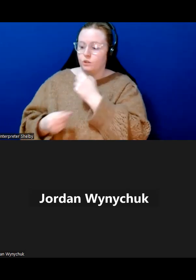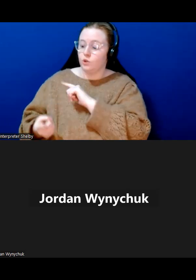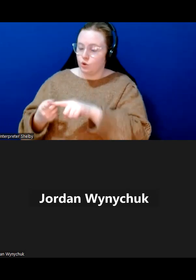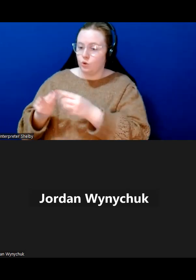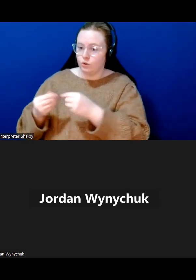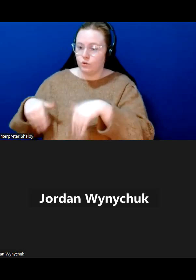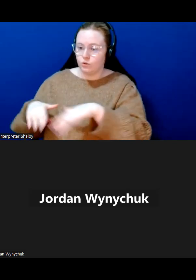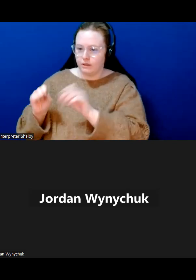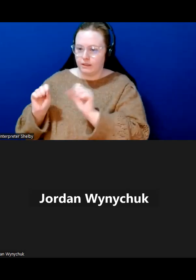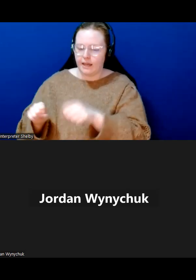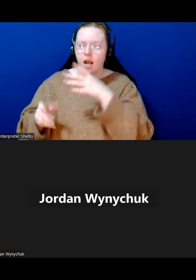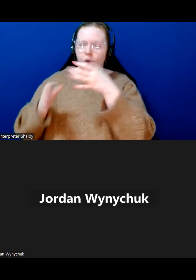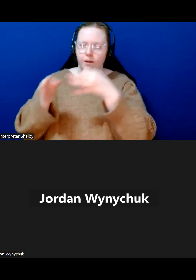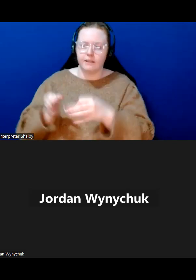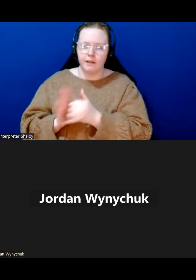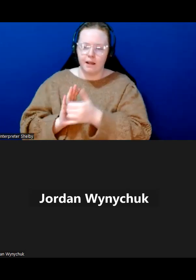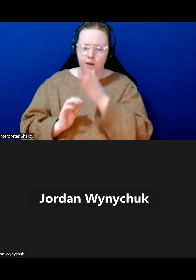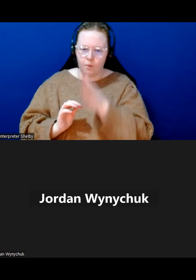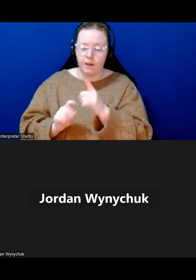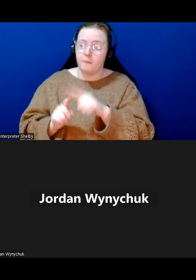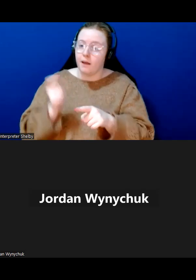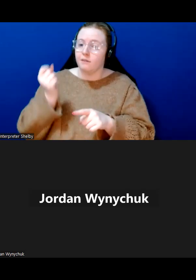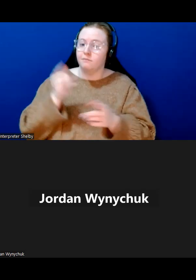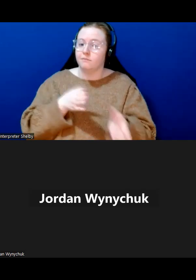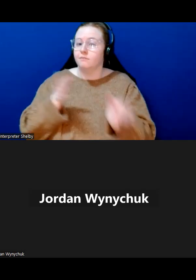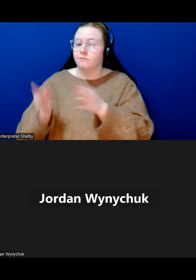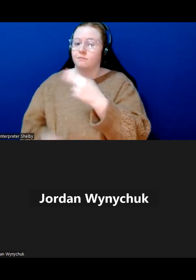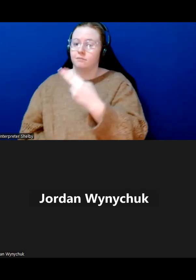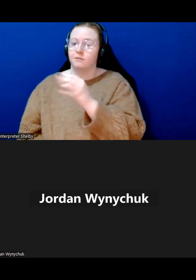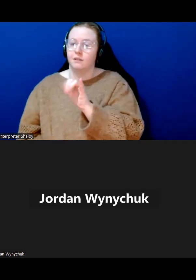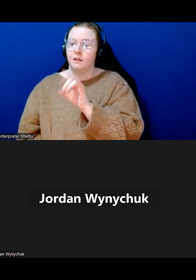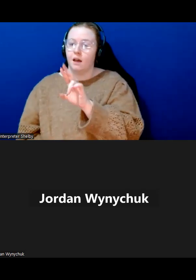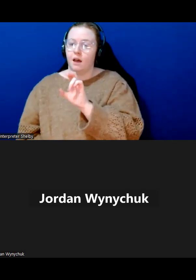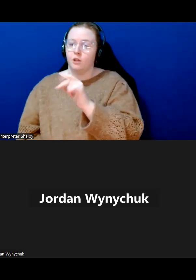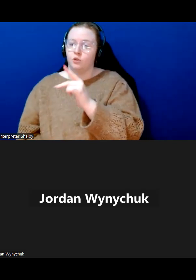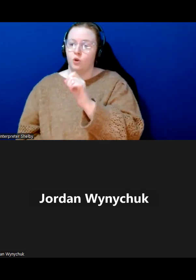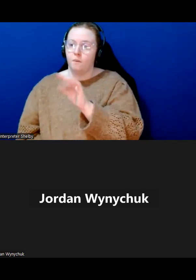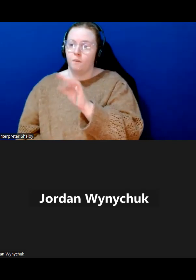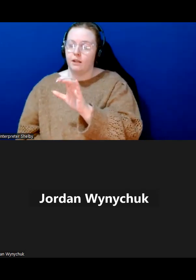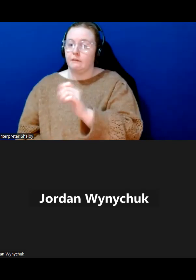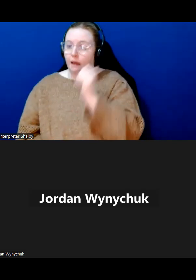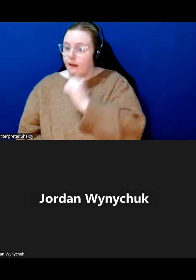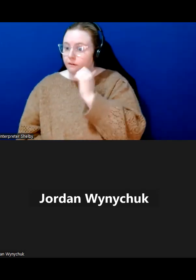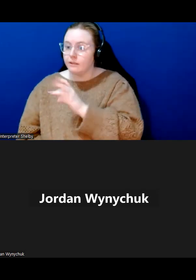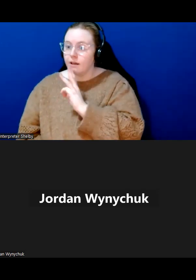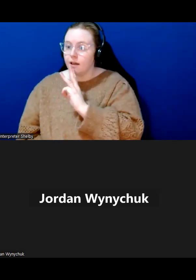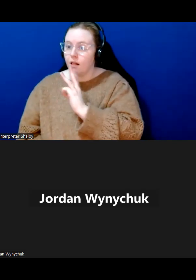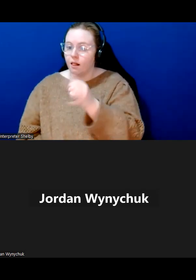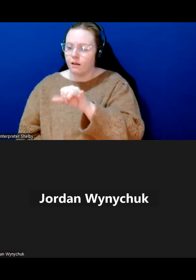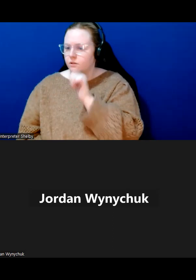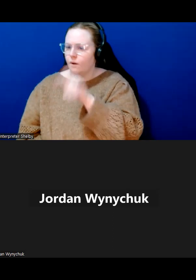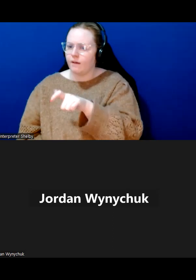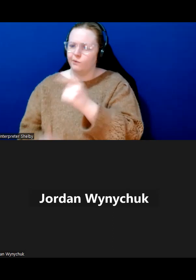today. Hydroponic gardening, on the other hand, they only require weekly top-ups of water, so you don't need to go in